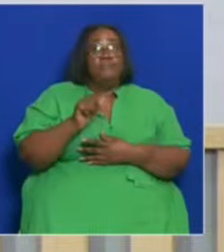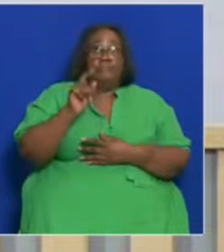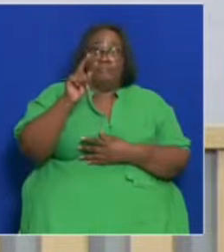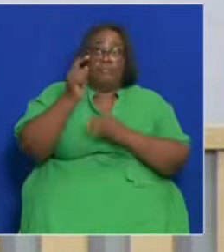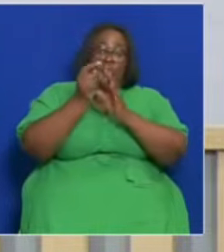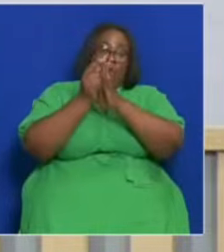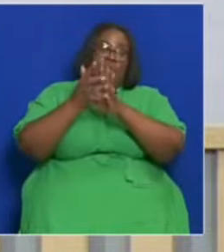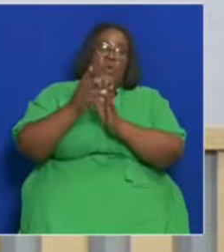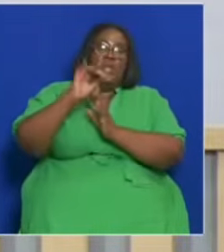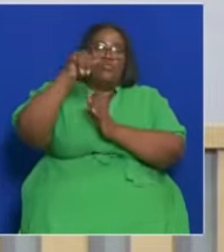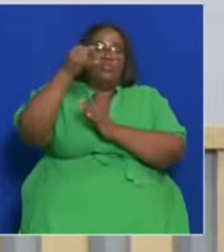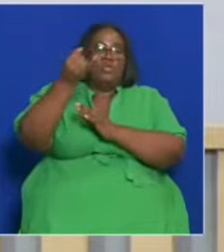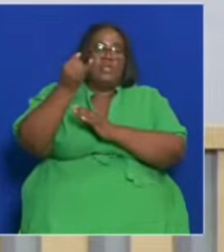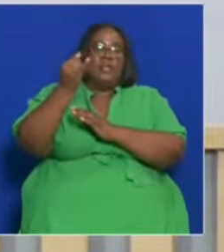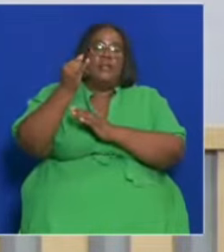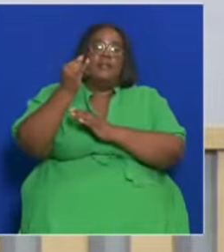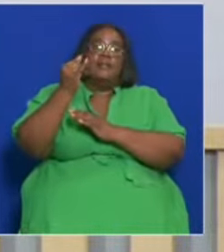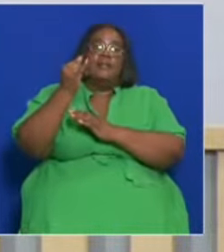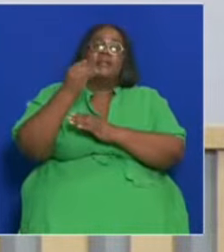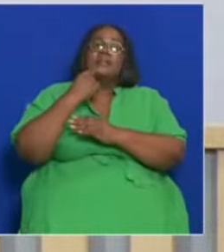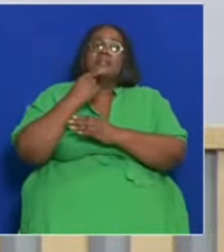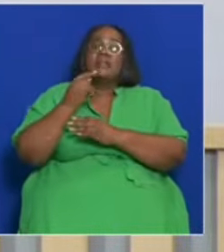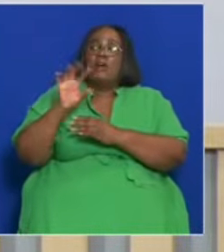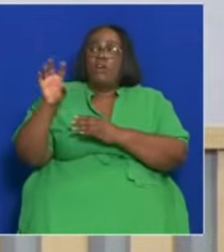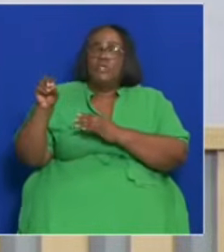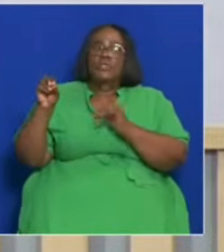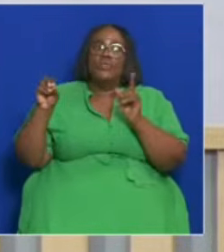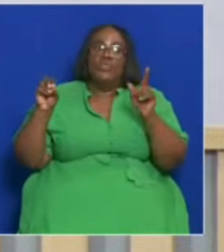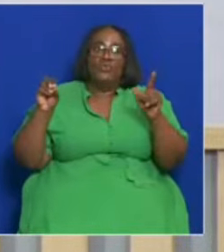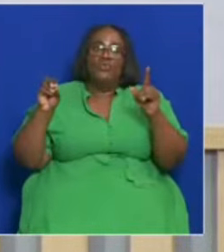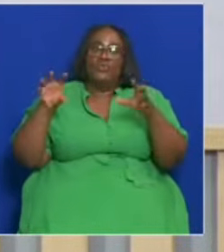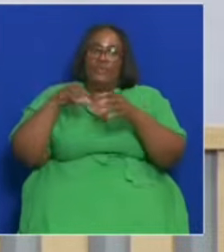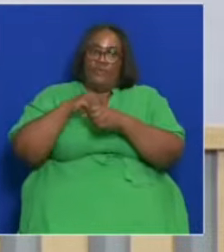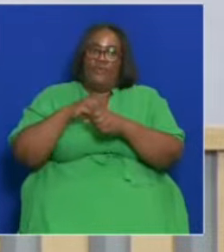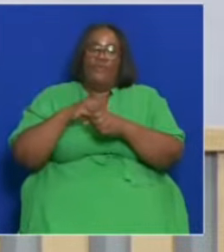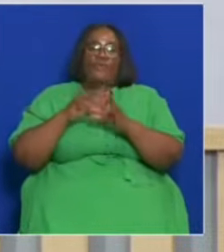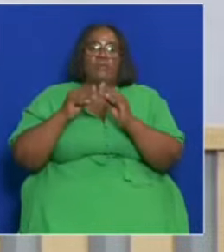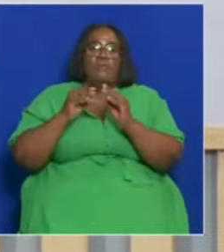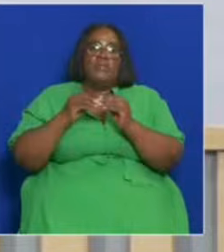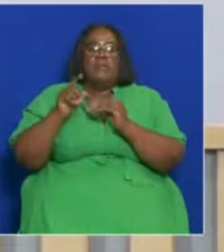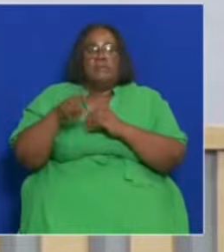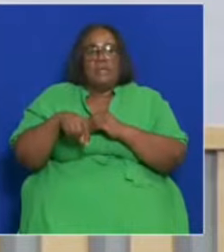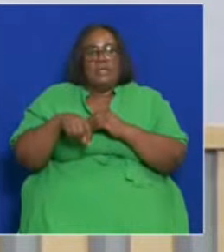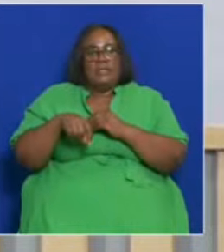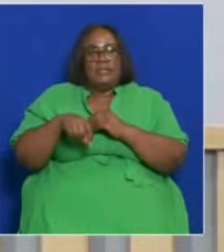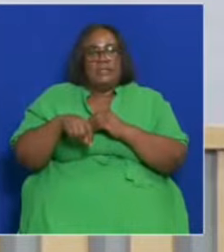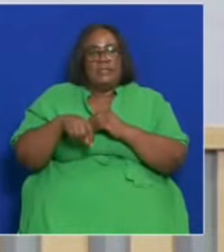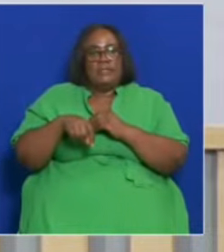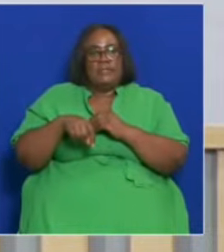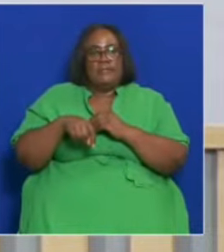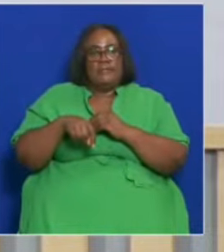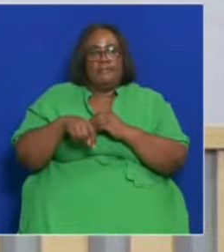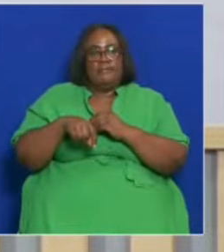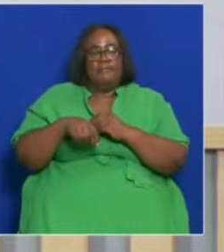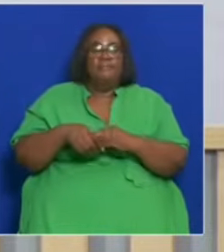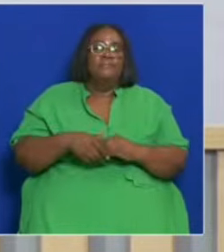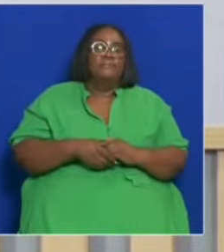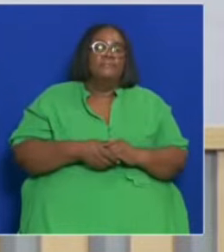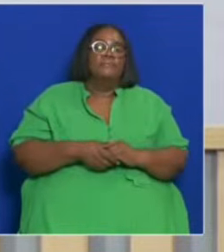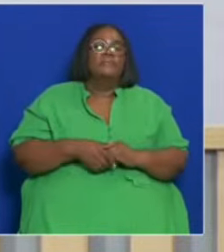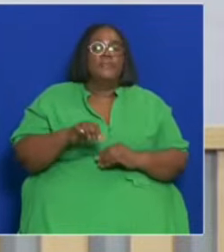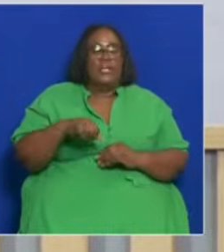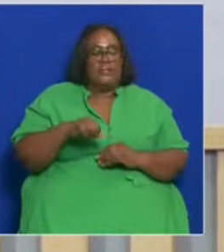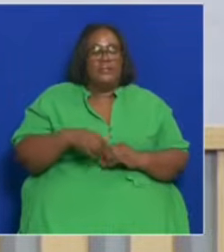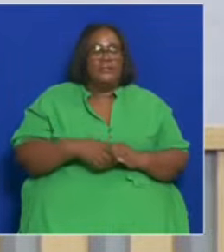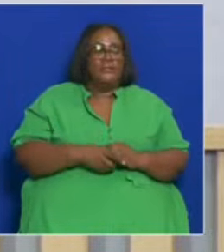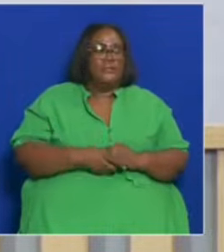inclusion yes, yes. into this I've seen meeting that, yes. where this operation would be discussed. Yes, I've seen that, yes. Yes.